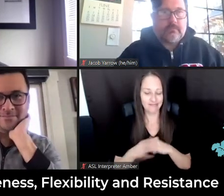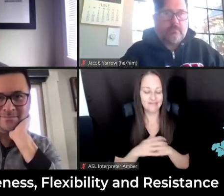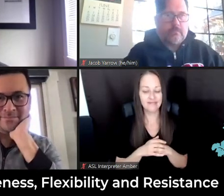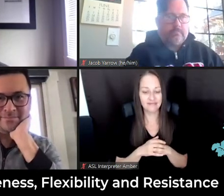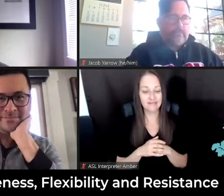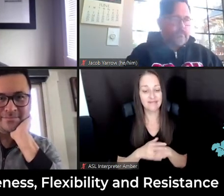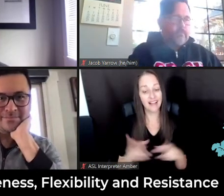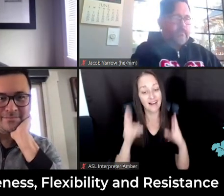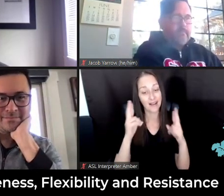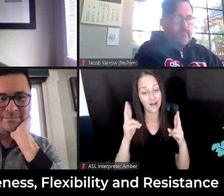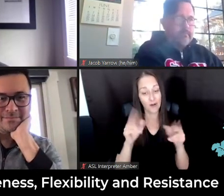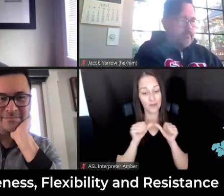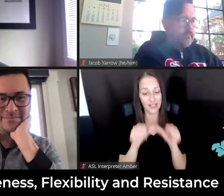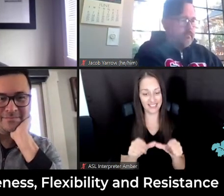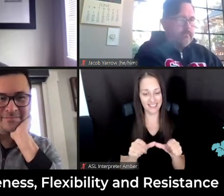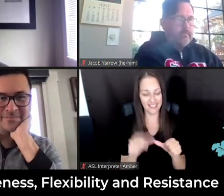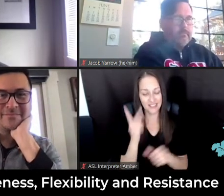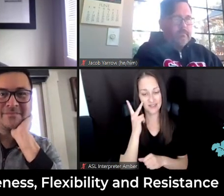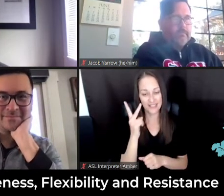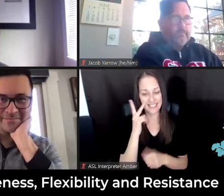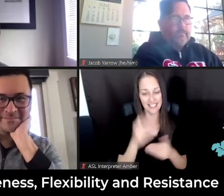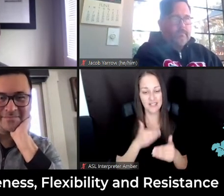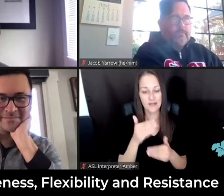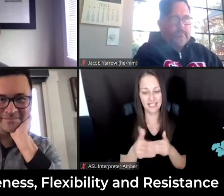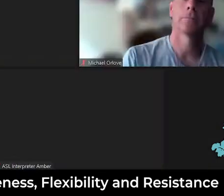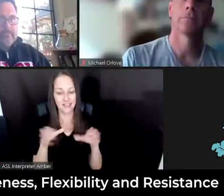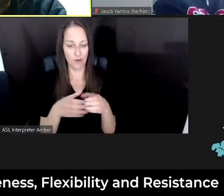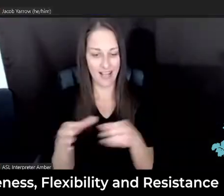stick around, and we'll see you in the next breakout as well.